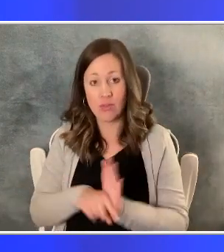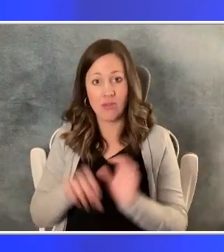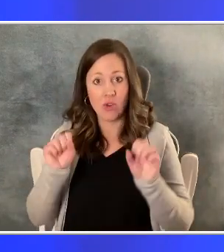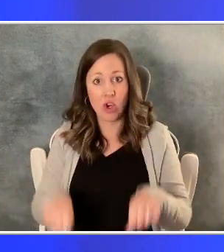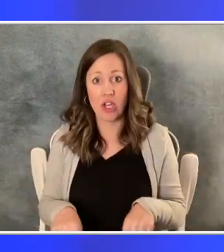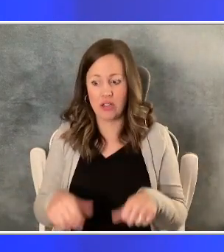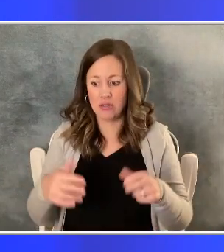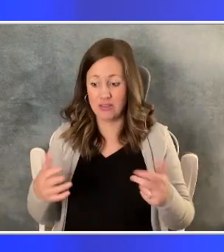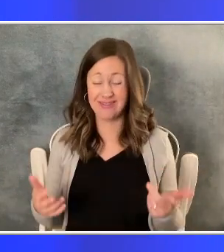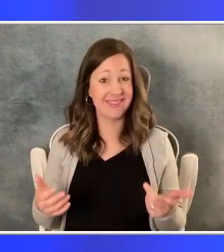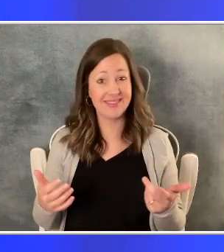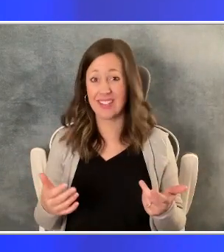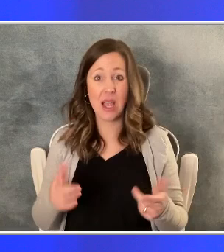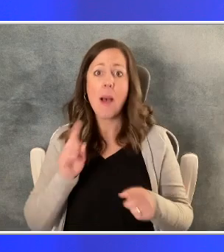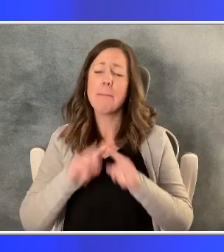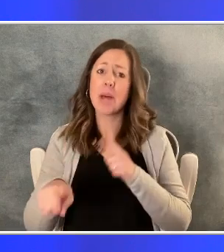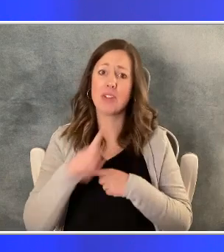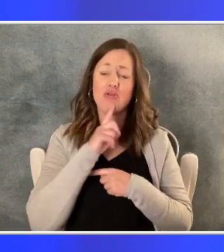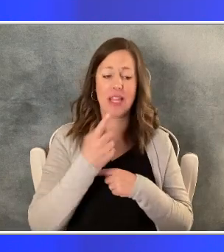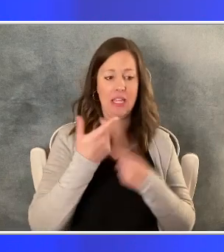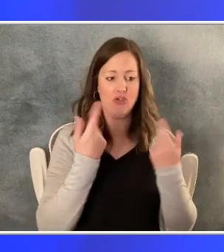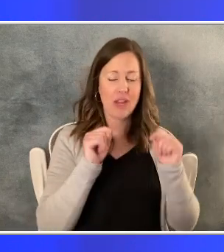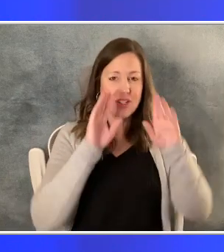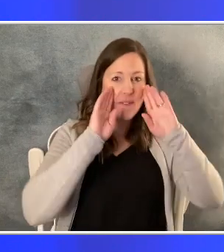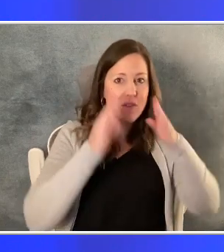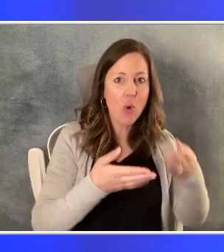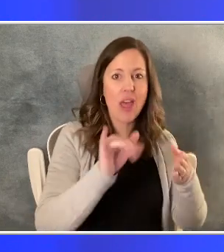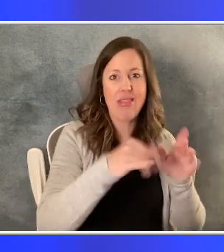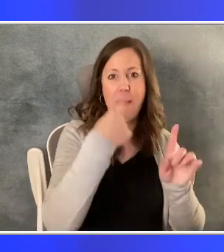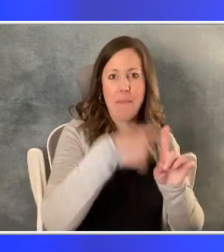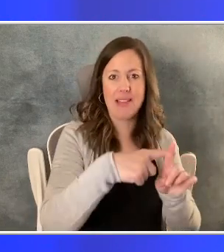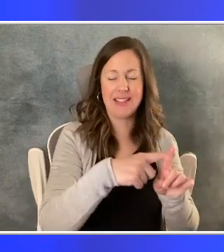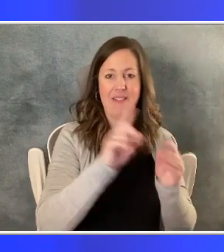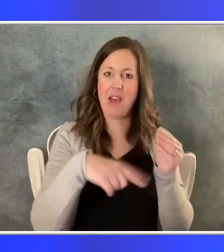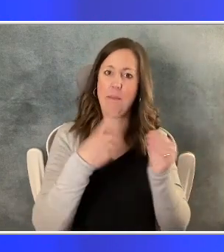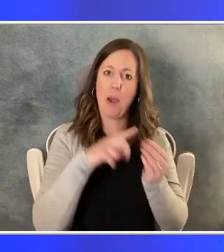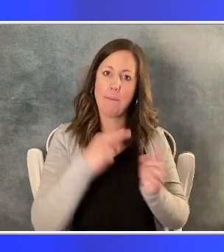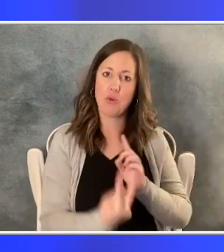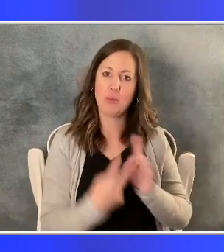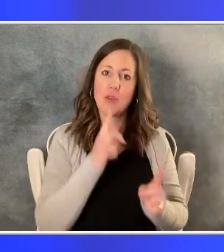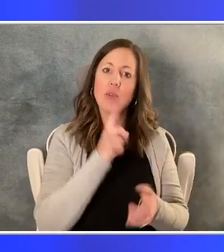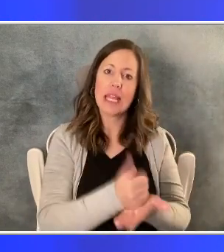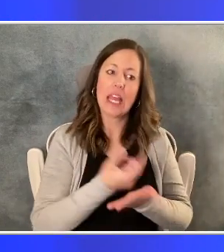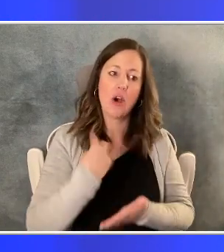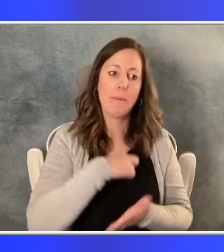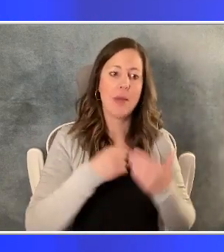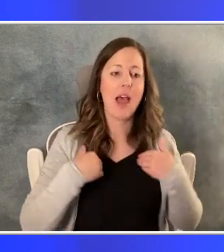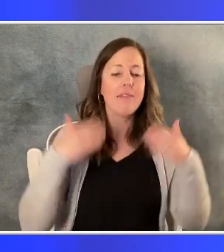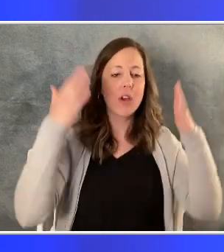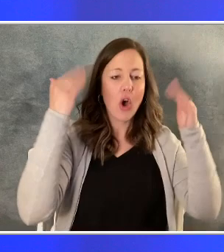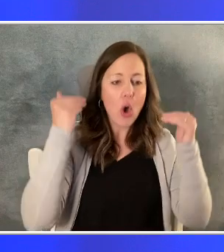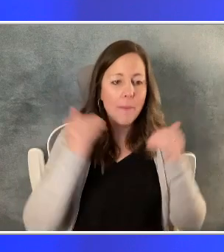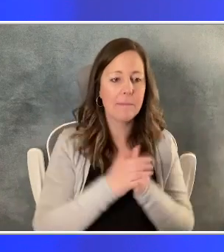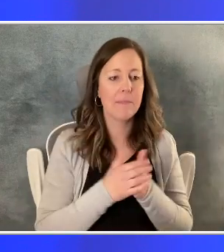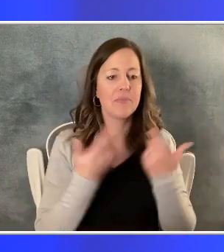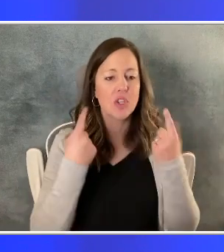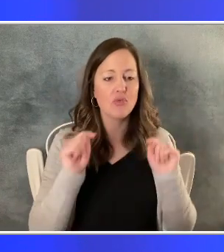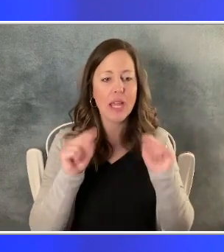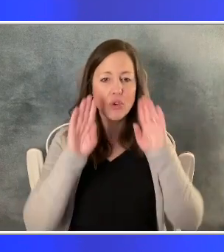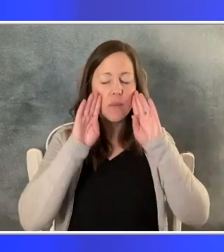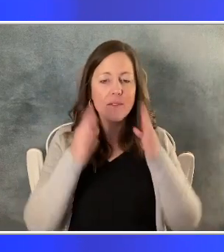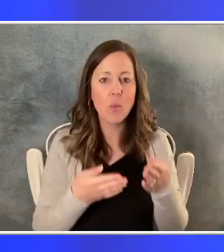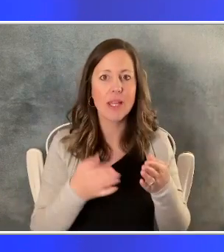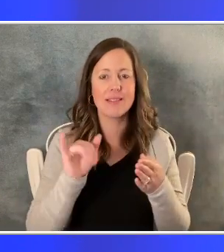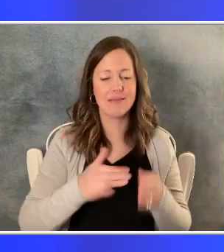right? So it's all about perspective, and that allows us to really have hope, is to try to look at the happiness in the sadness,